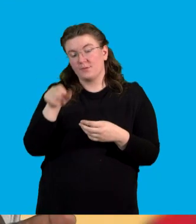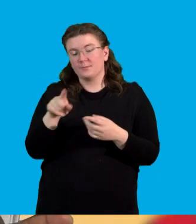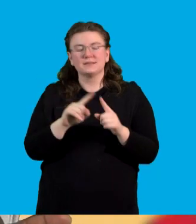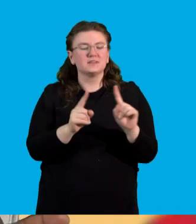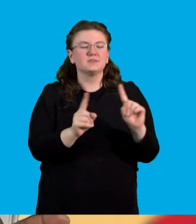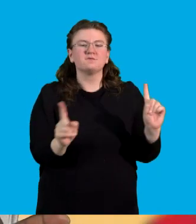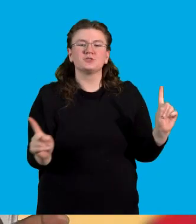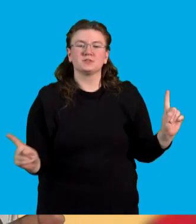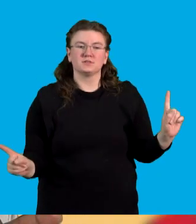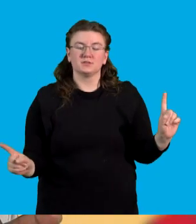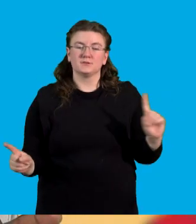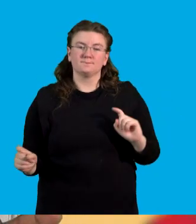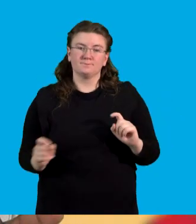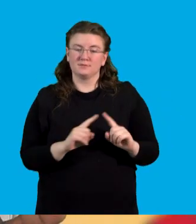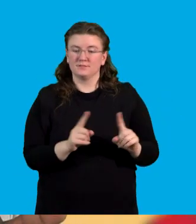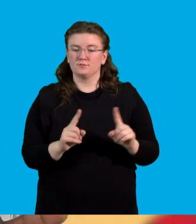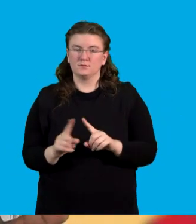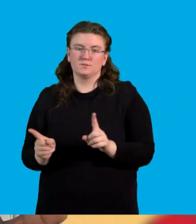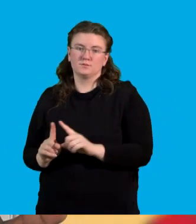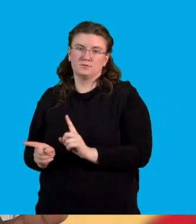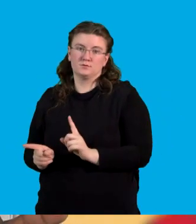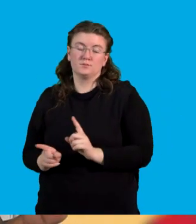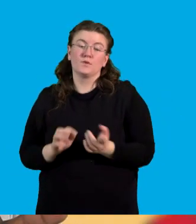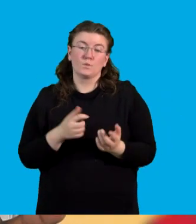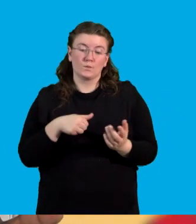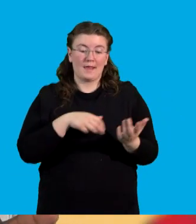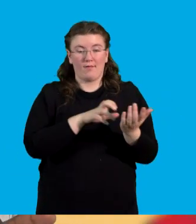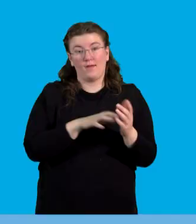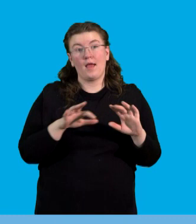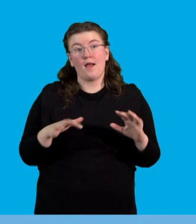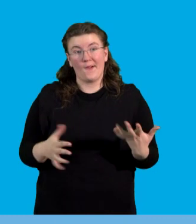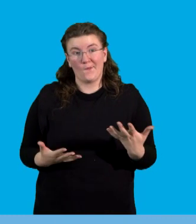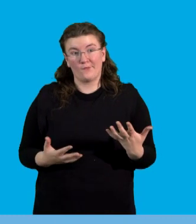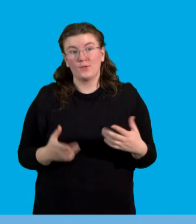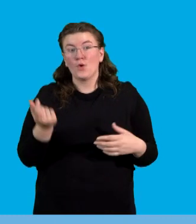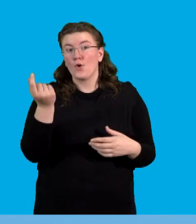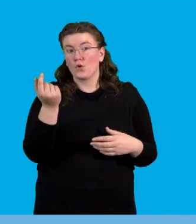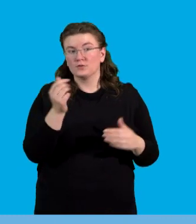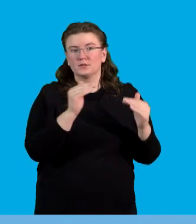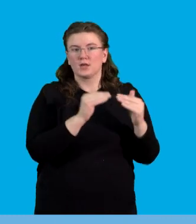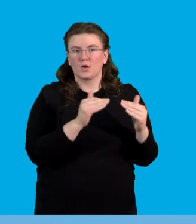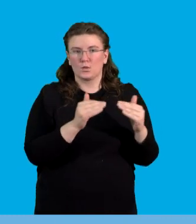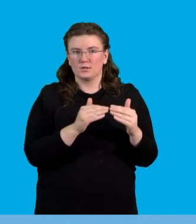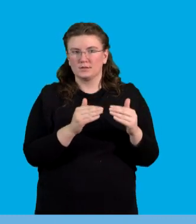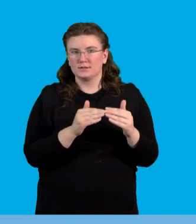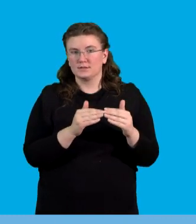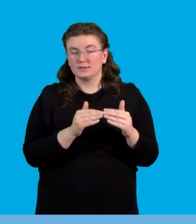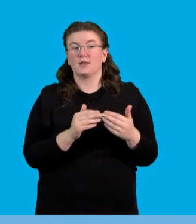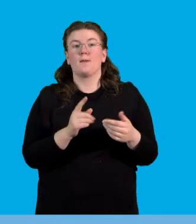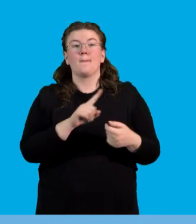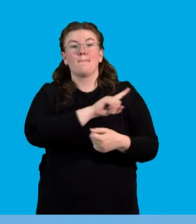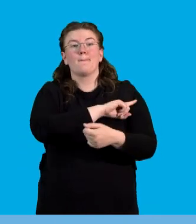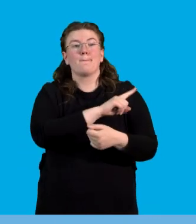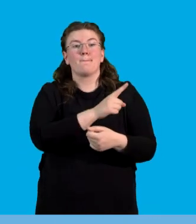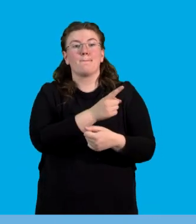the cost of electrical power consumption is calculated by saying cost is equals to the power rating